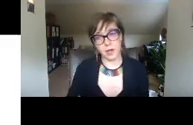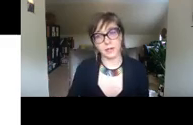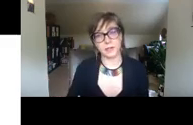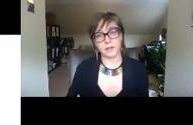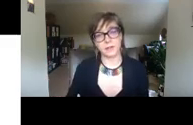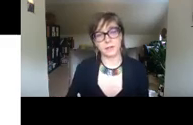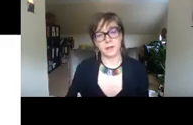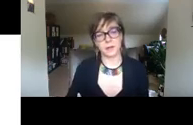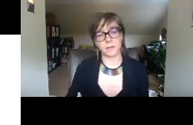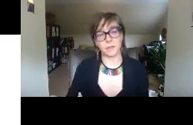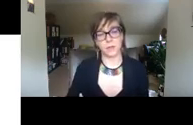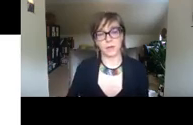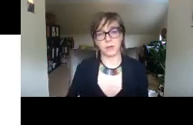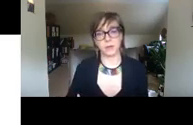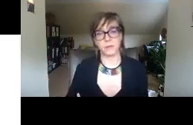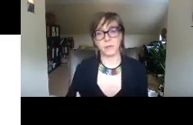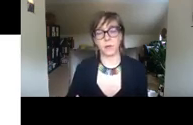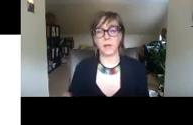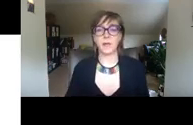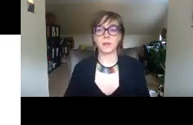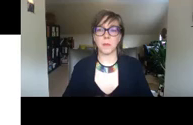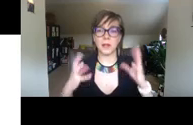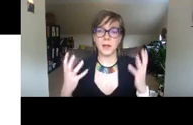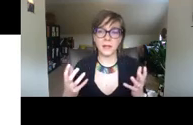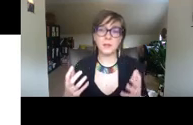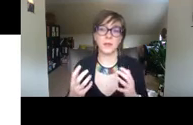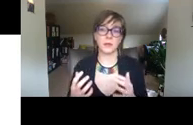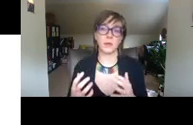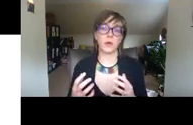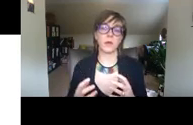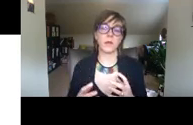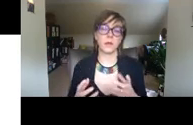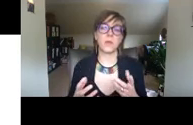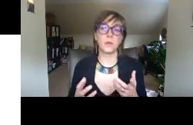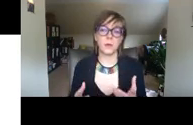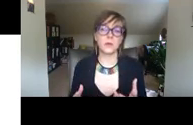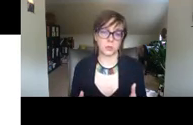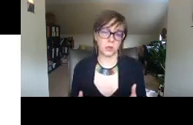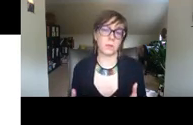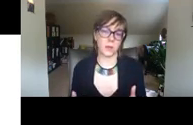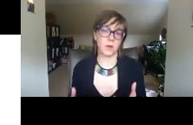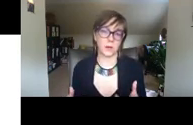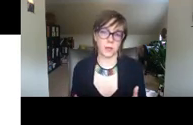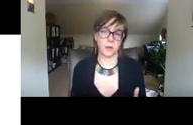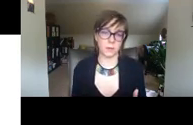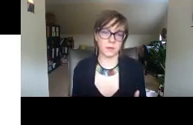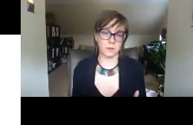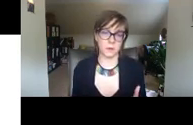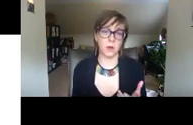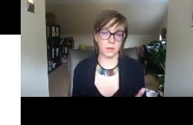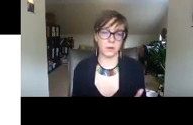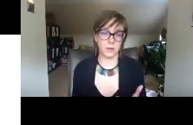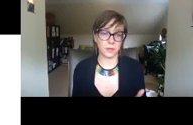to connect with others? Okay, because by connecting with everyone, then we will ensure better health